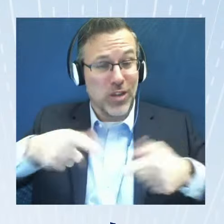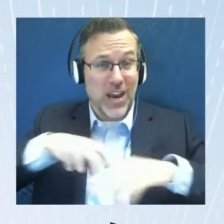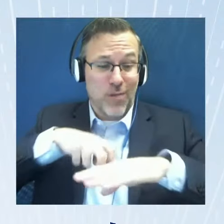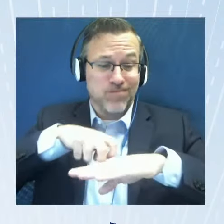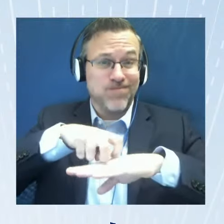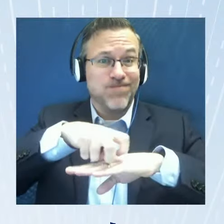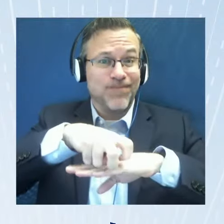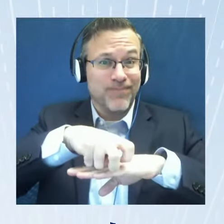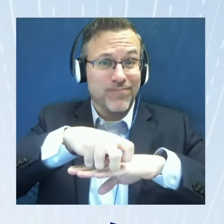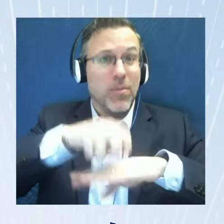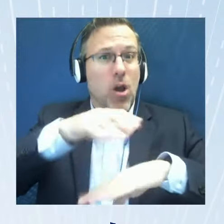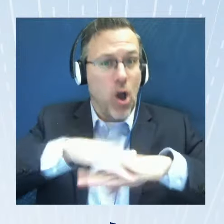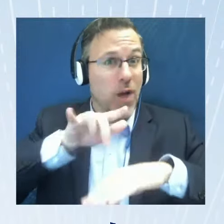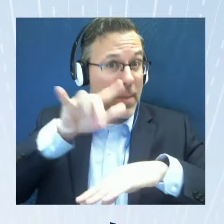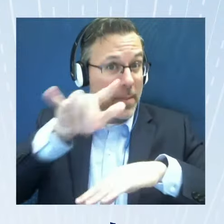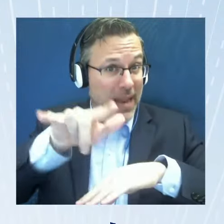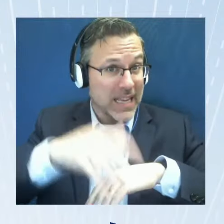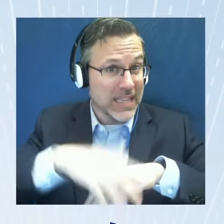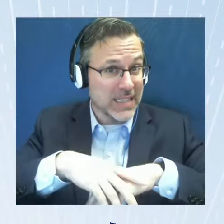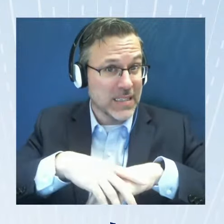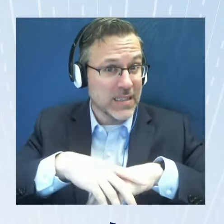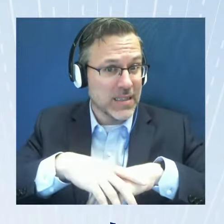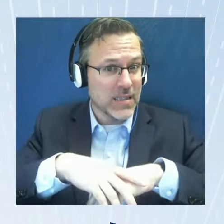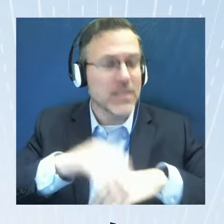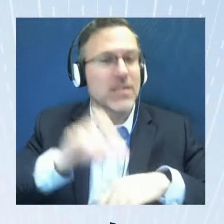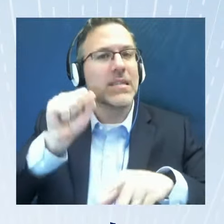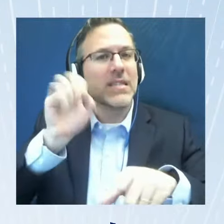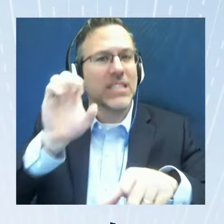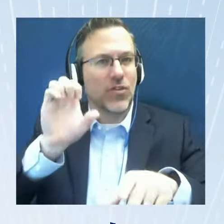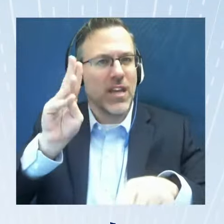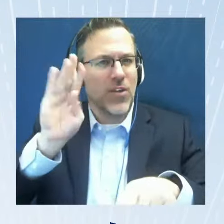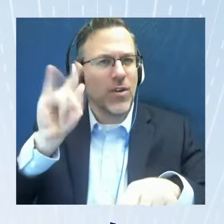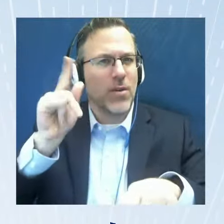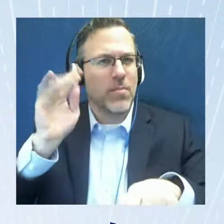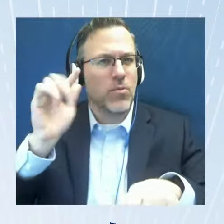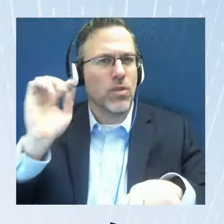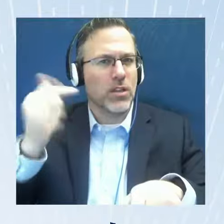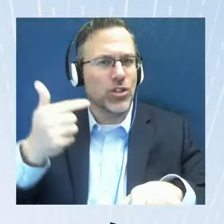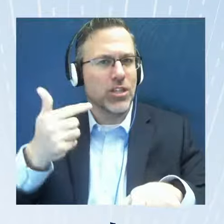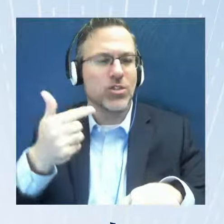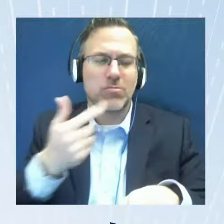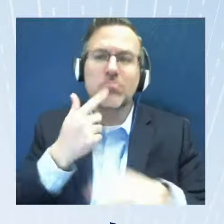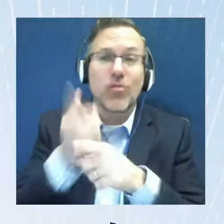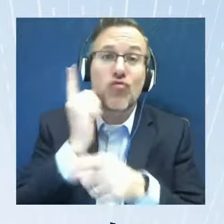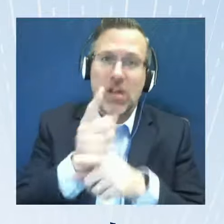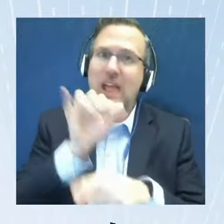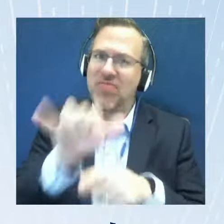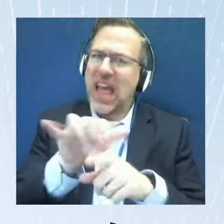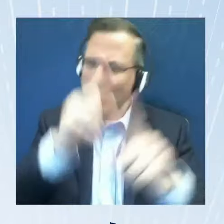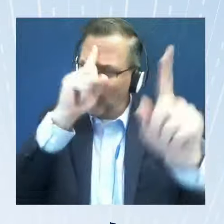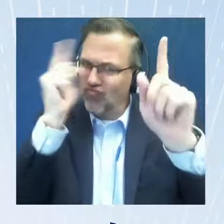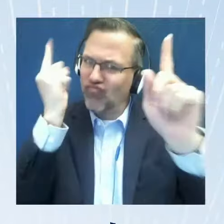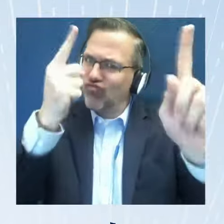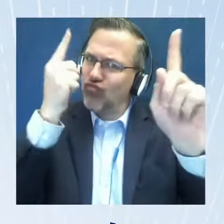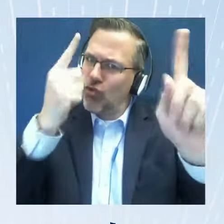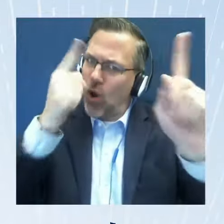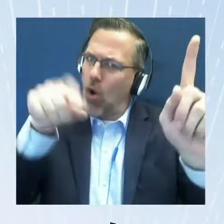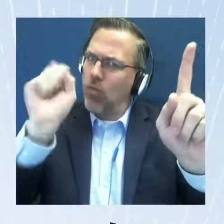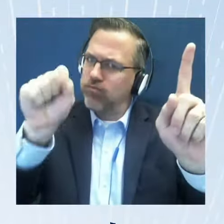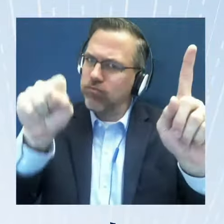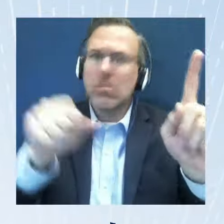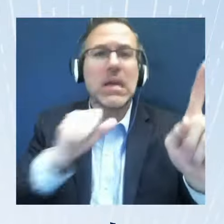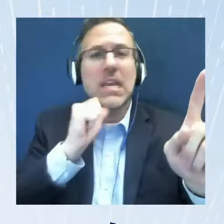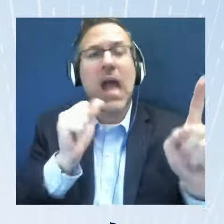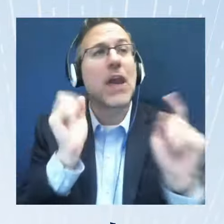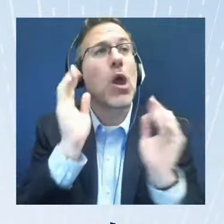That is the holy grail, and we are working toward it, not just in a theoretical way, but with concrete steps, because